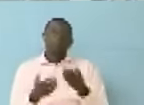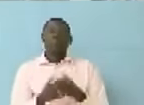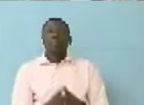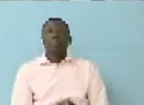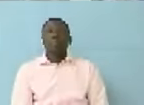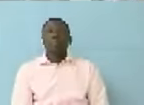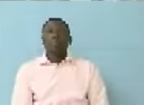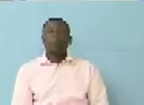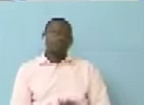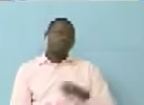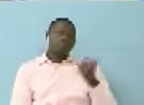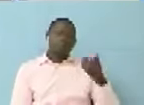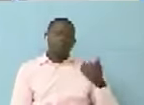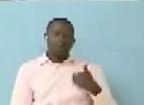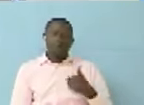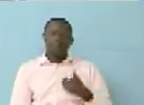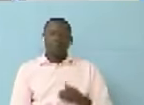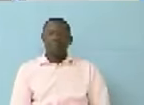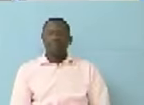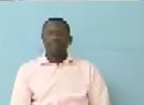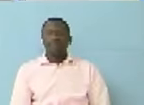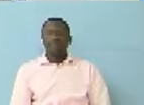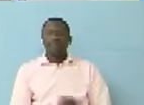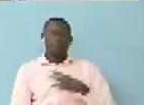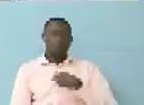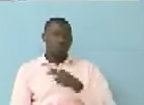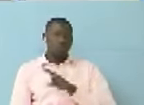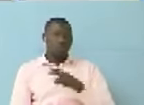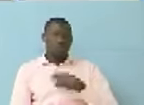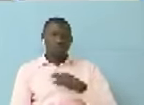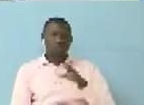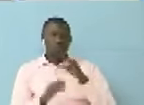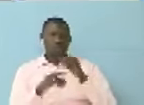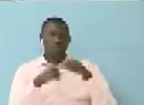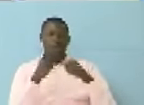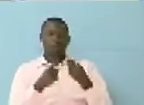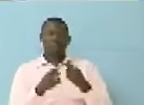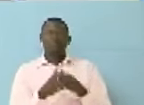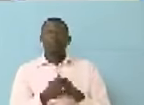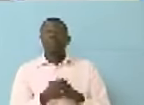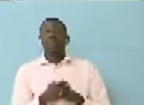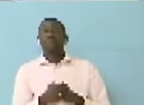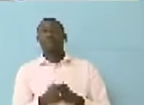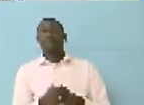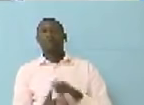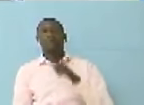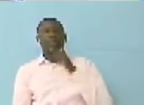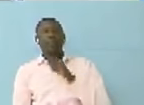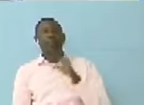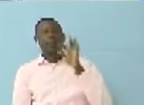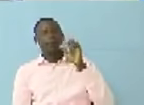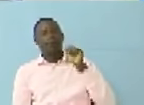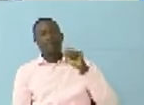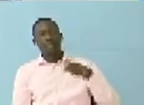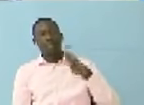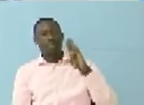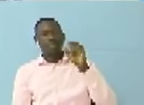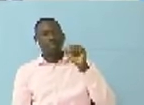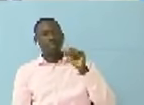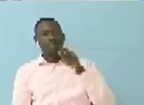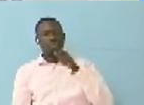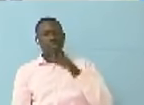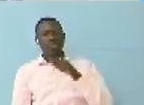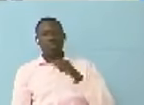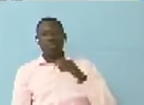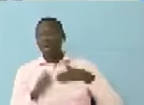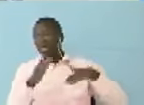The other people he sent, I don't want to talk on that. Mr. Tamba. Mr. Tamba, Sedo. You were a lieutenant